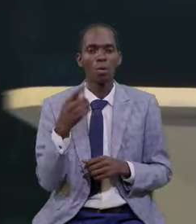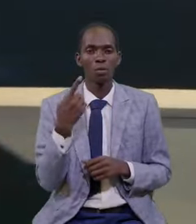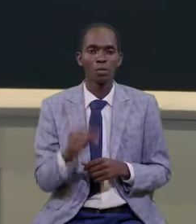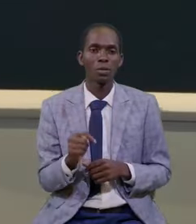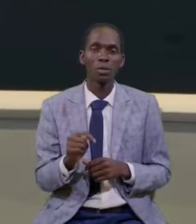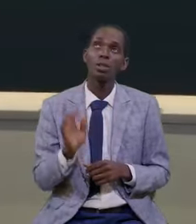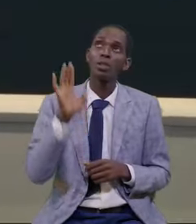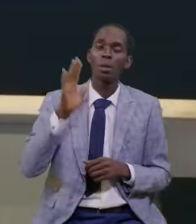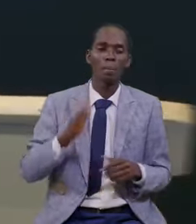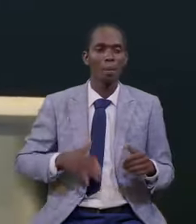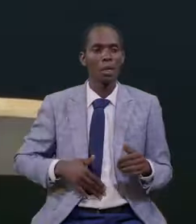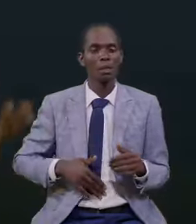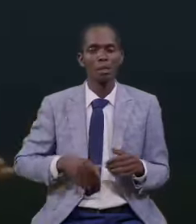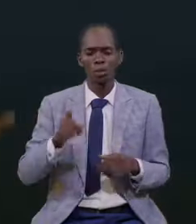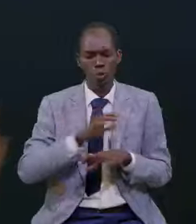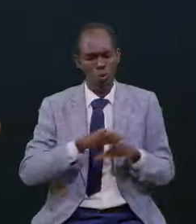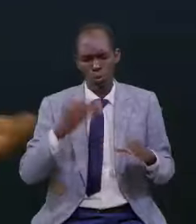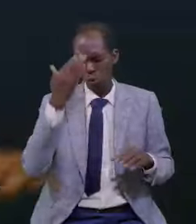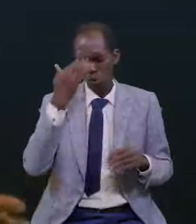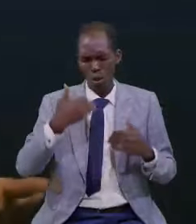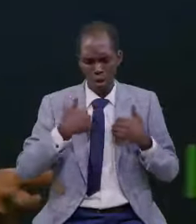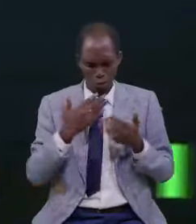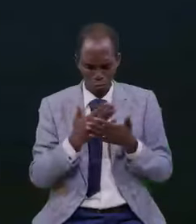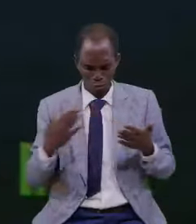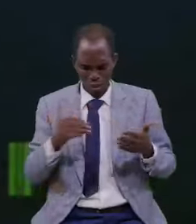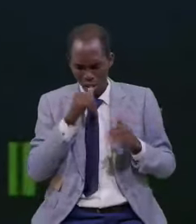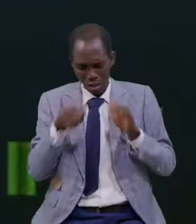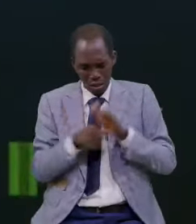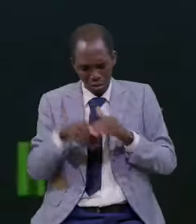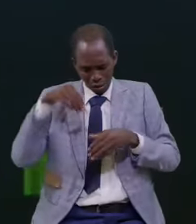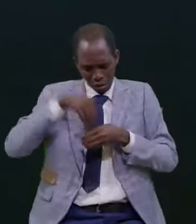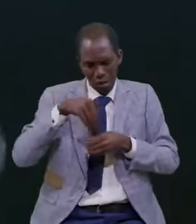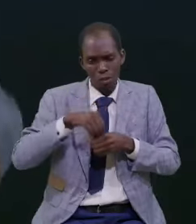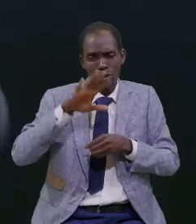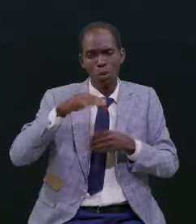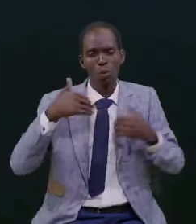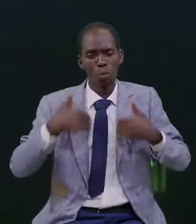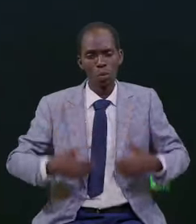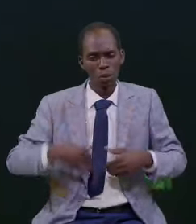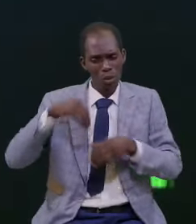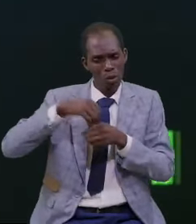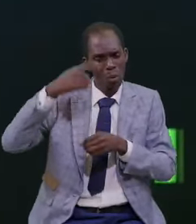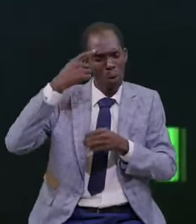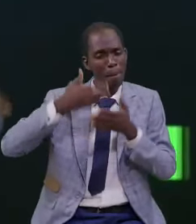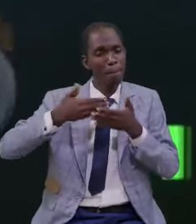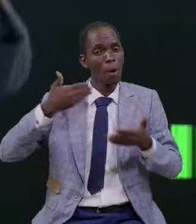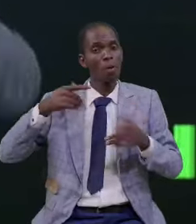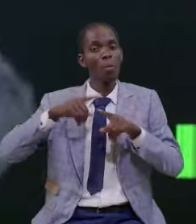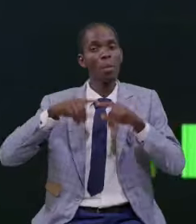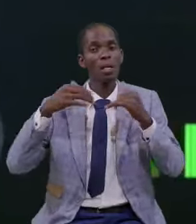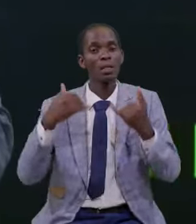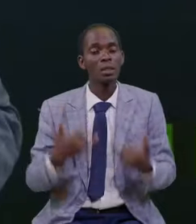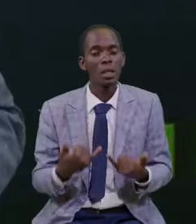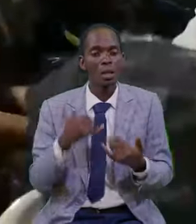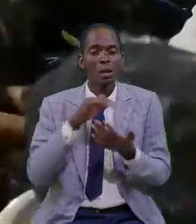didn't know you had anything in your belly, in your inner man before, but now peace will settle in